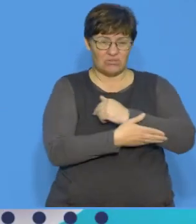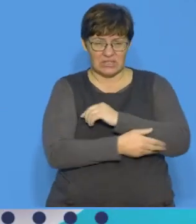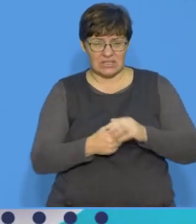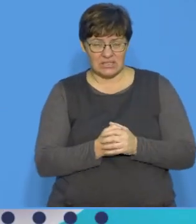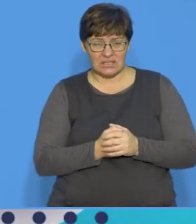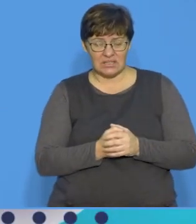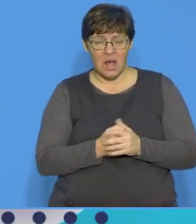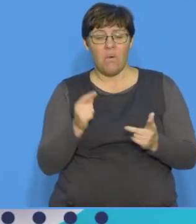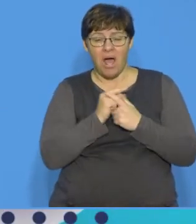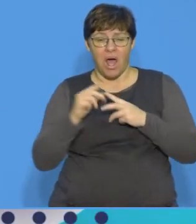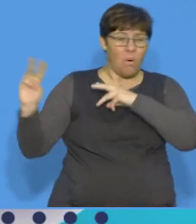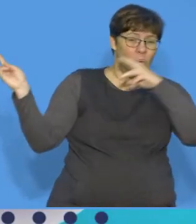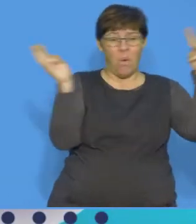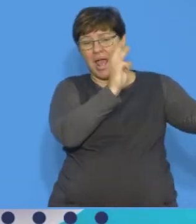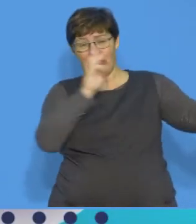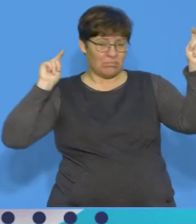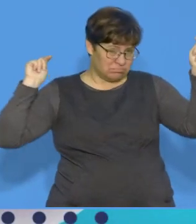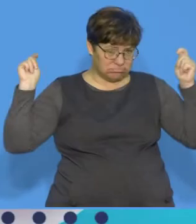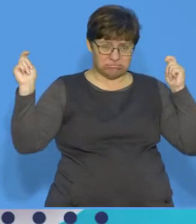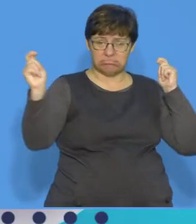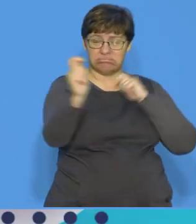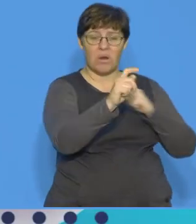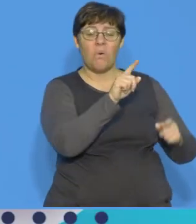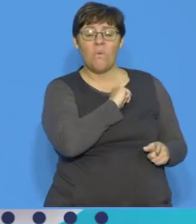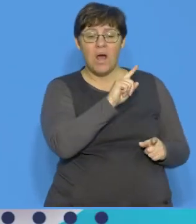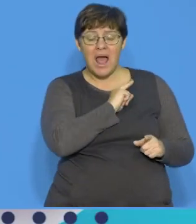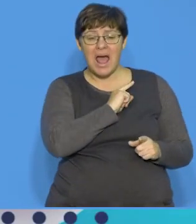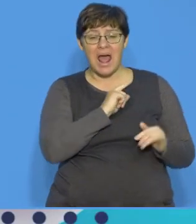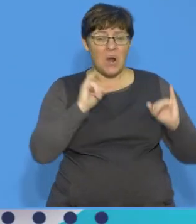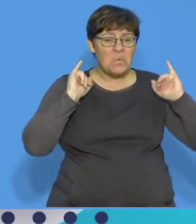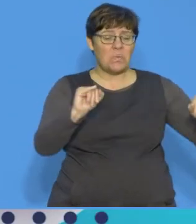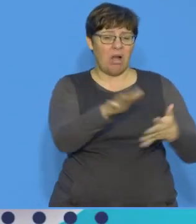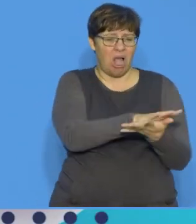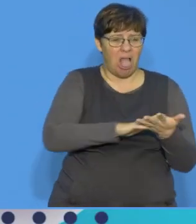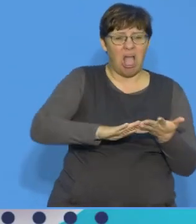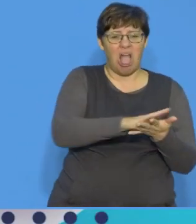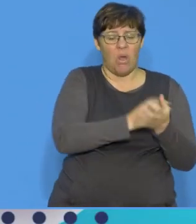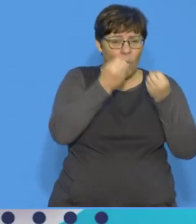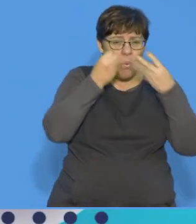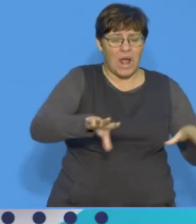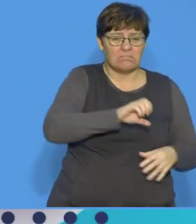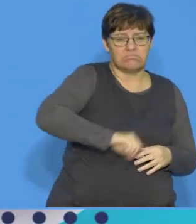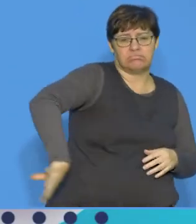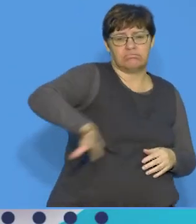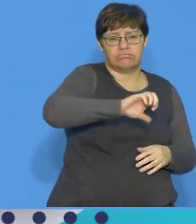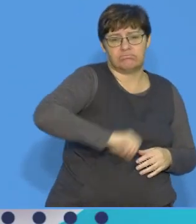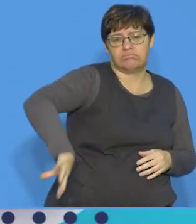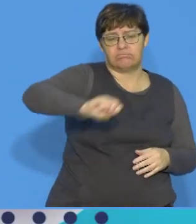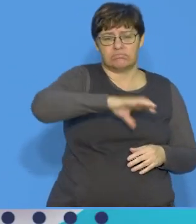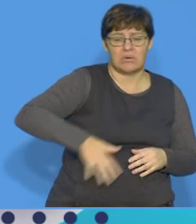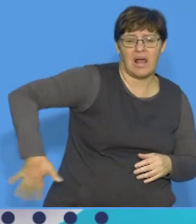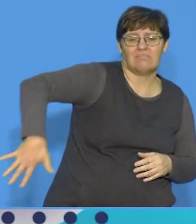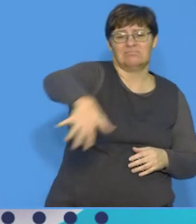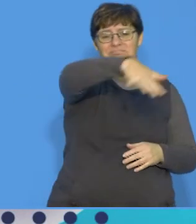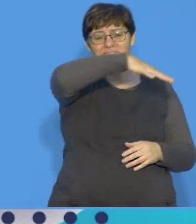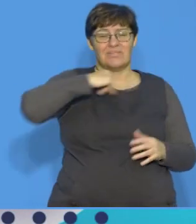of climate change as we pump more and more of our waste into the